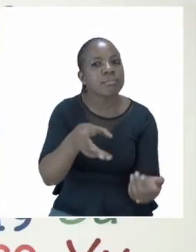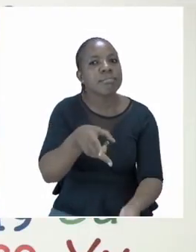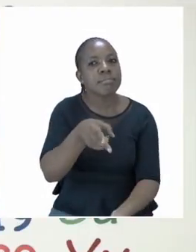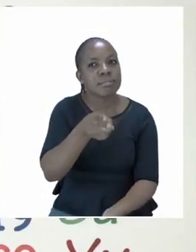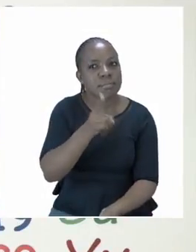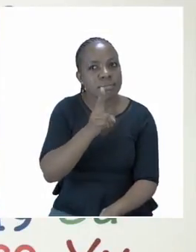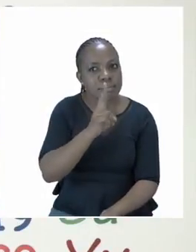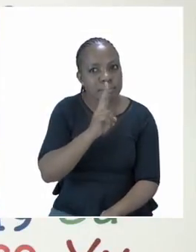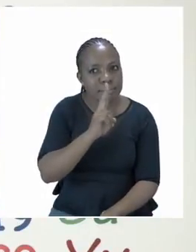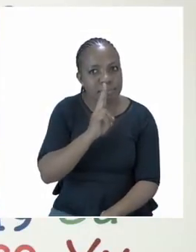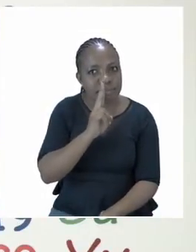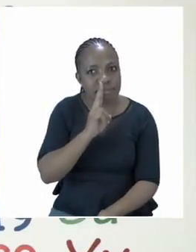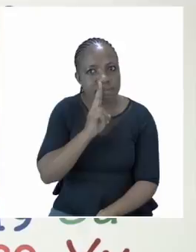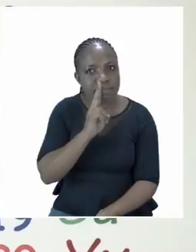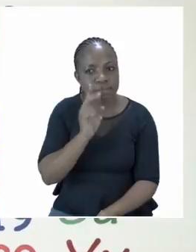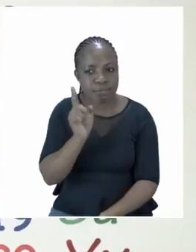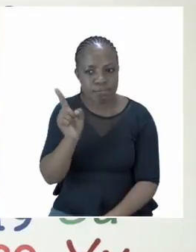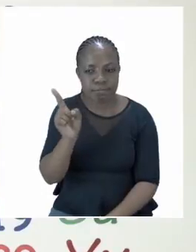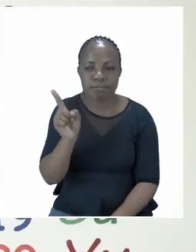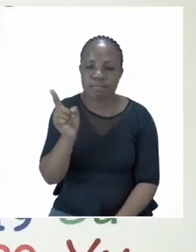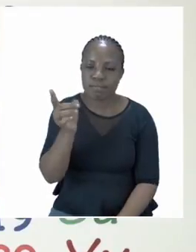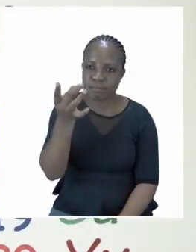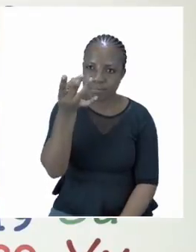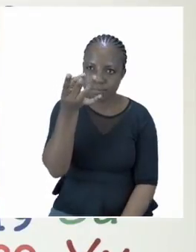is 8.